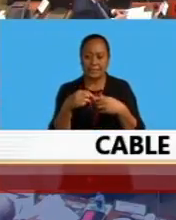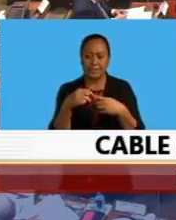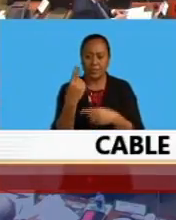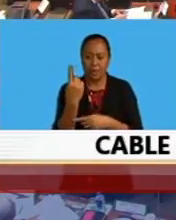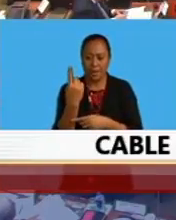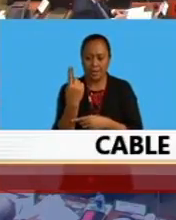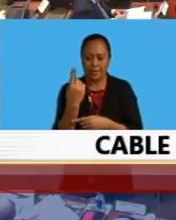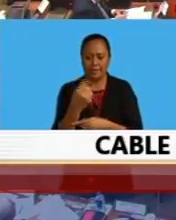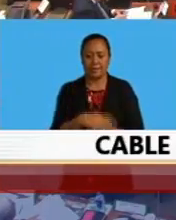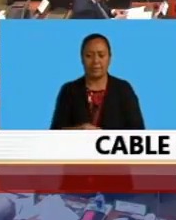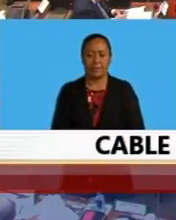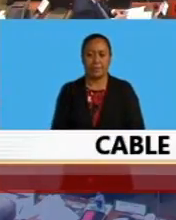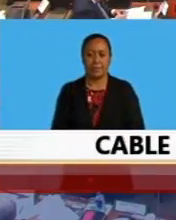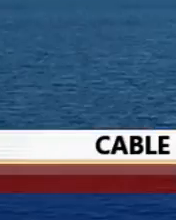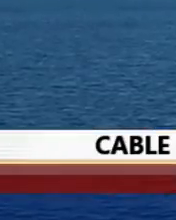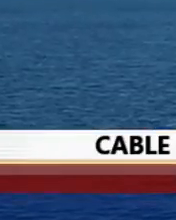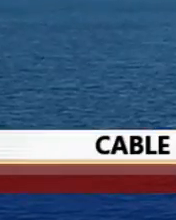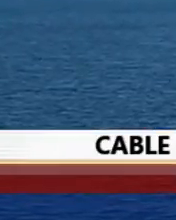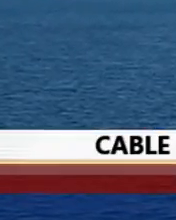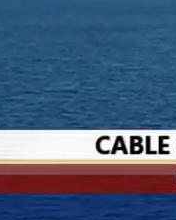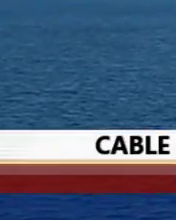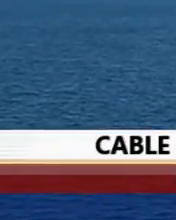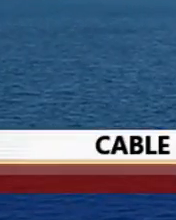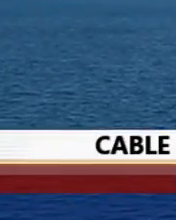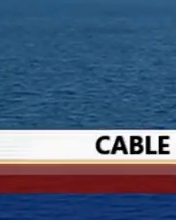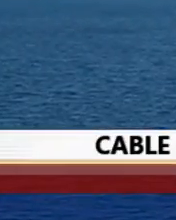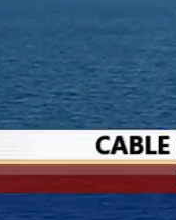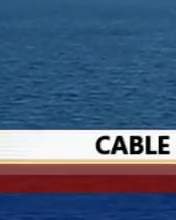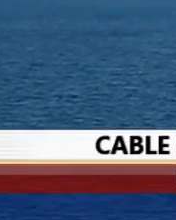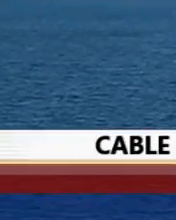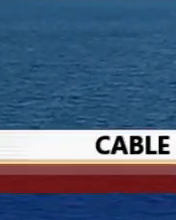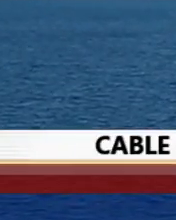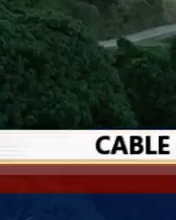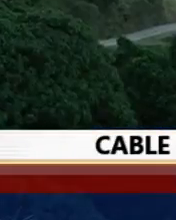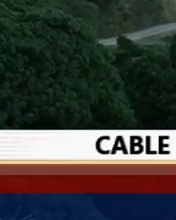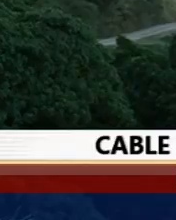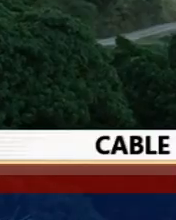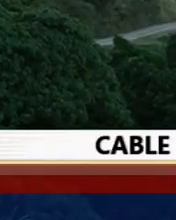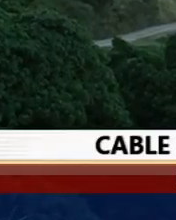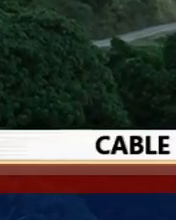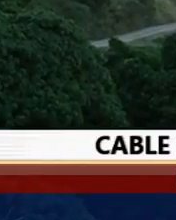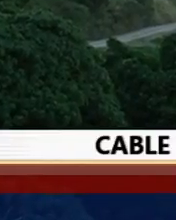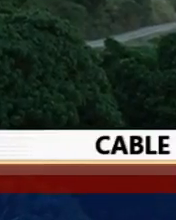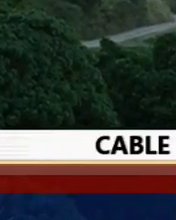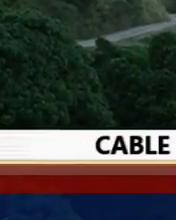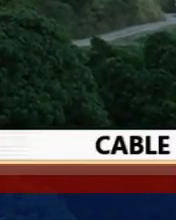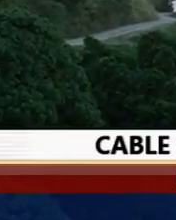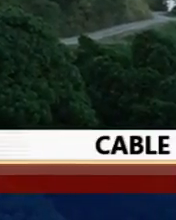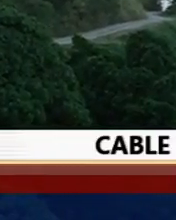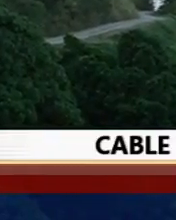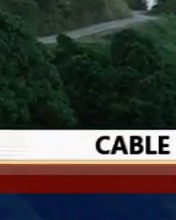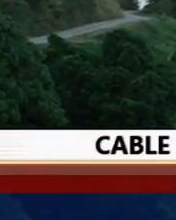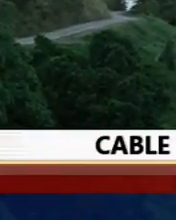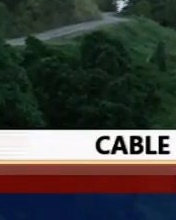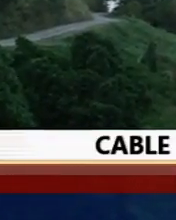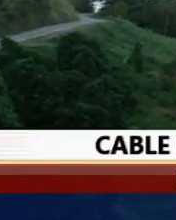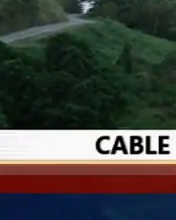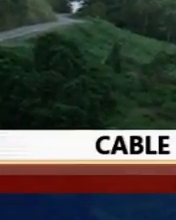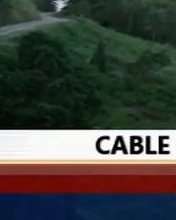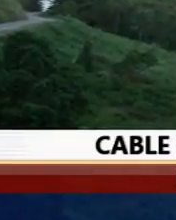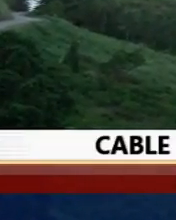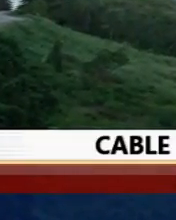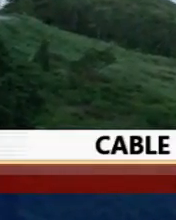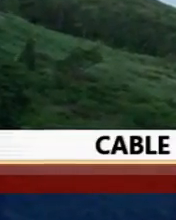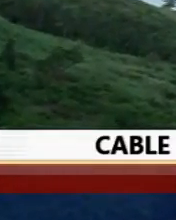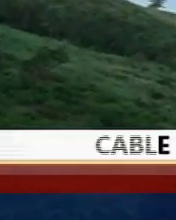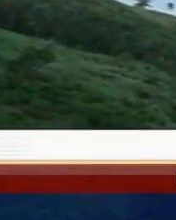this includes the finalization of loan agreement from the World Bank and execution of project contract with the Alcatel Submarine Network,